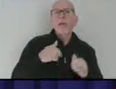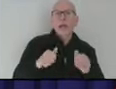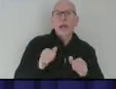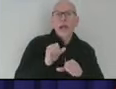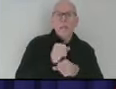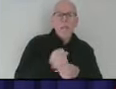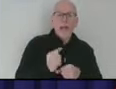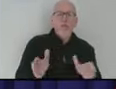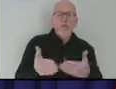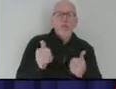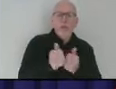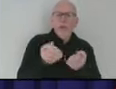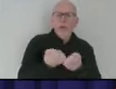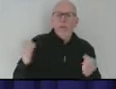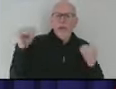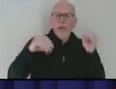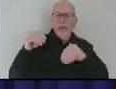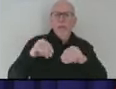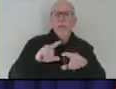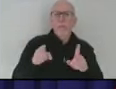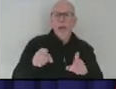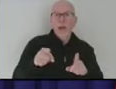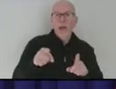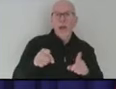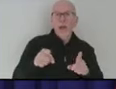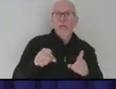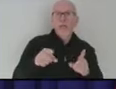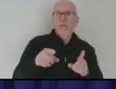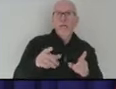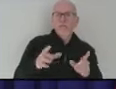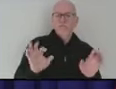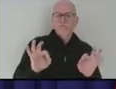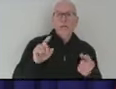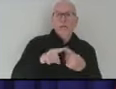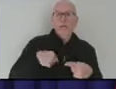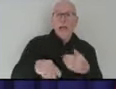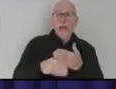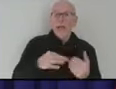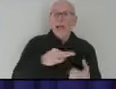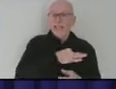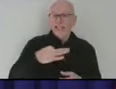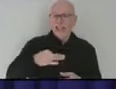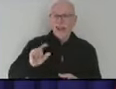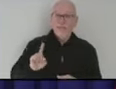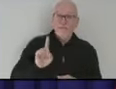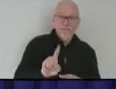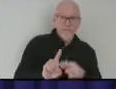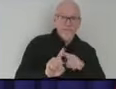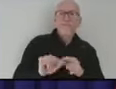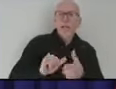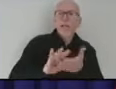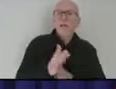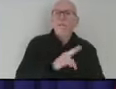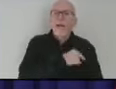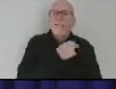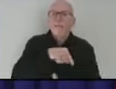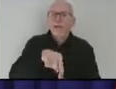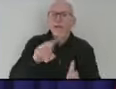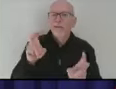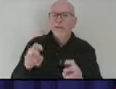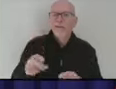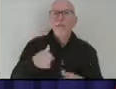that we need, but it only becomes a hospital and a healthcare system when you add the staff into that. And we do have five regions around the